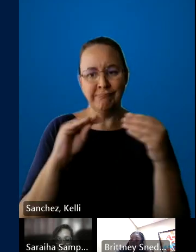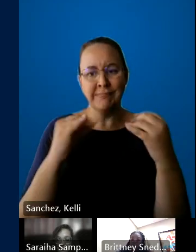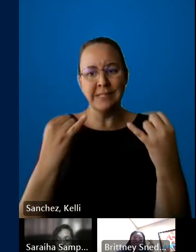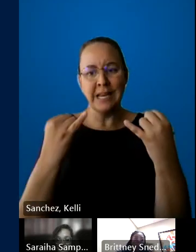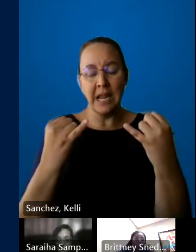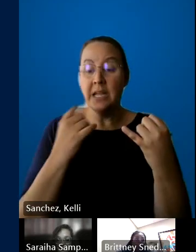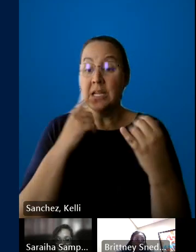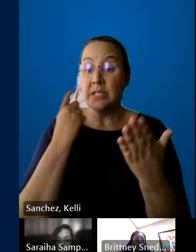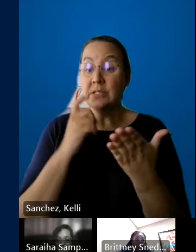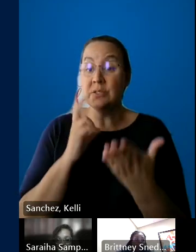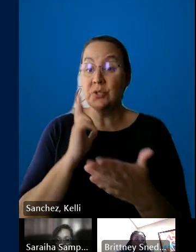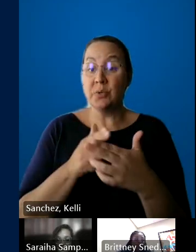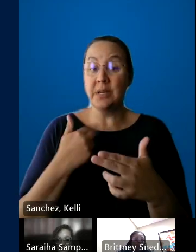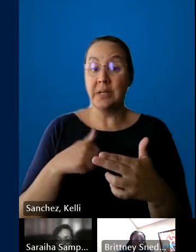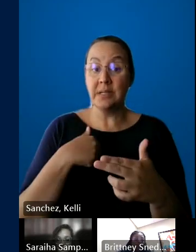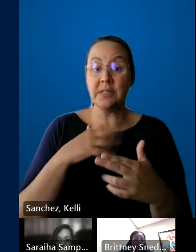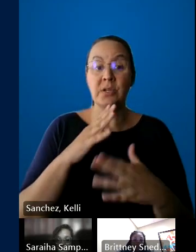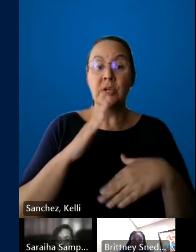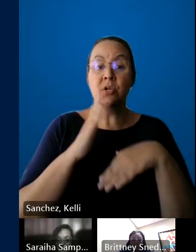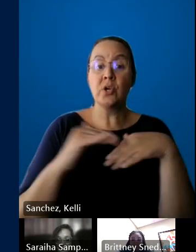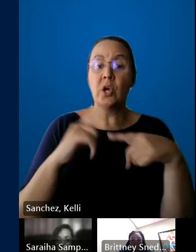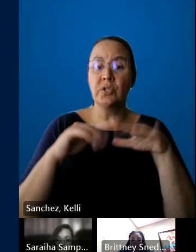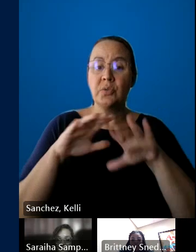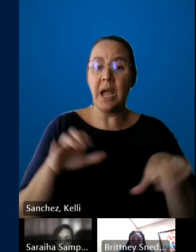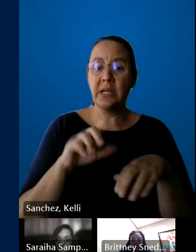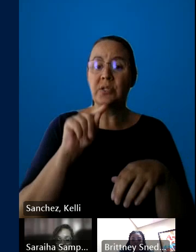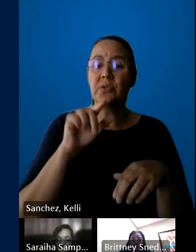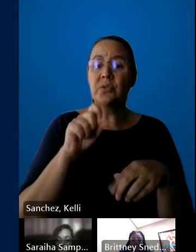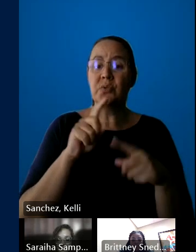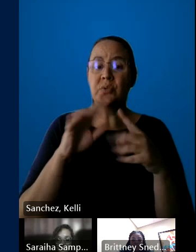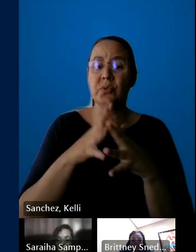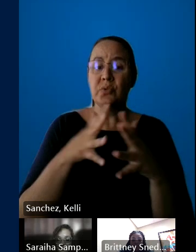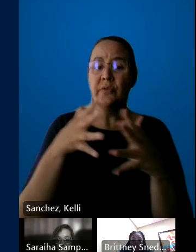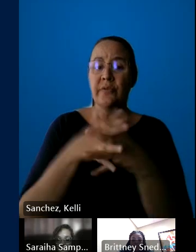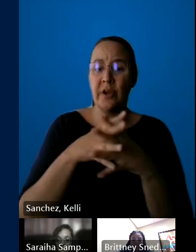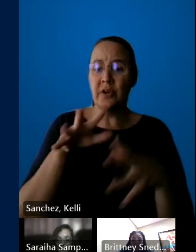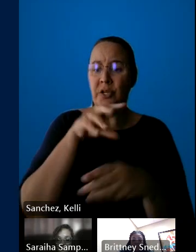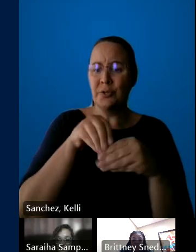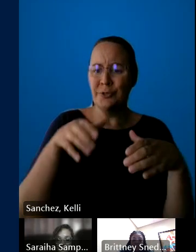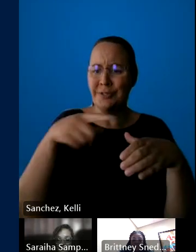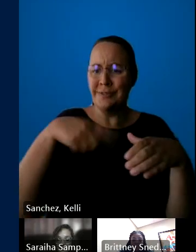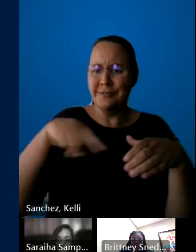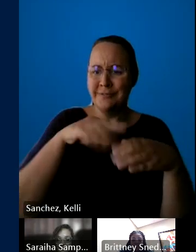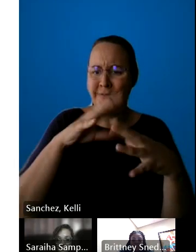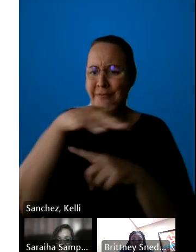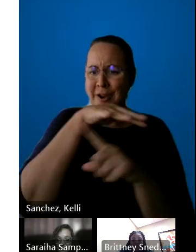webinar titled Calls to Action, Tools to Foster an Inclusive Environment.